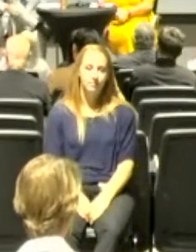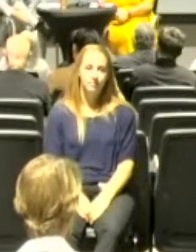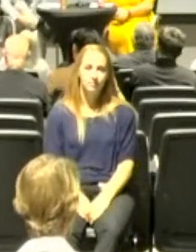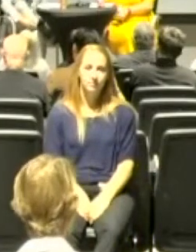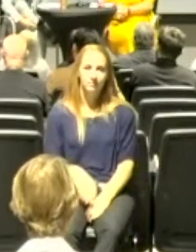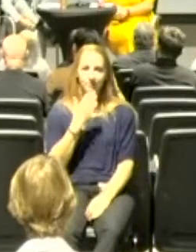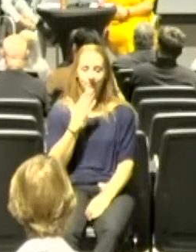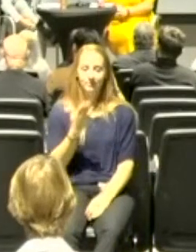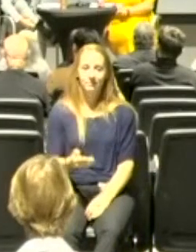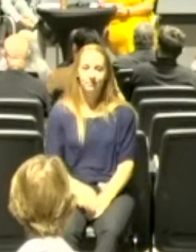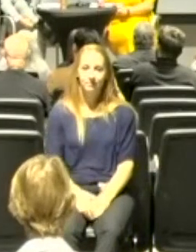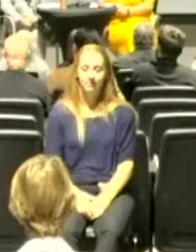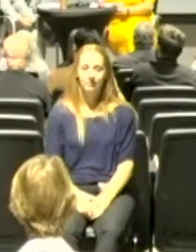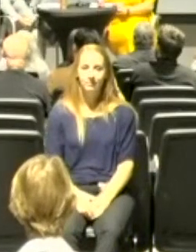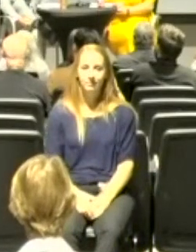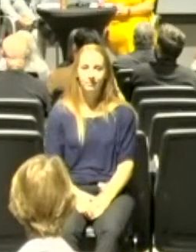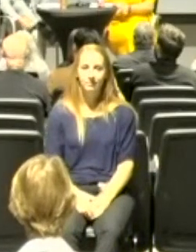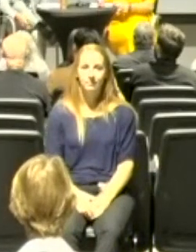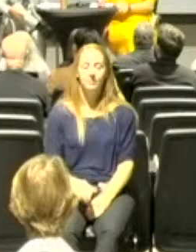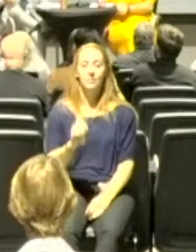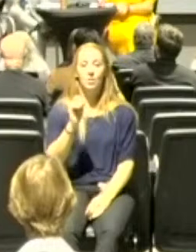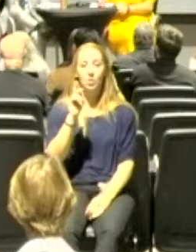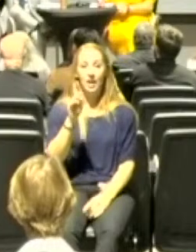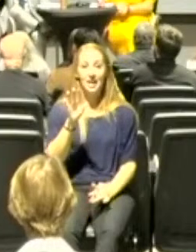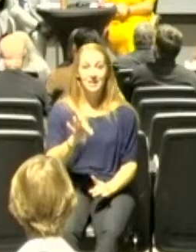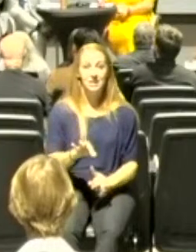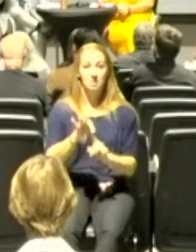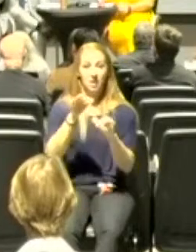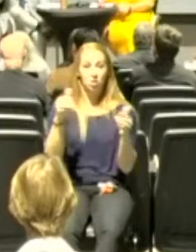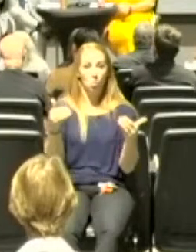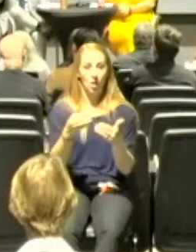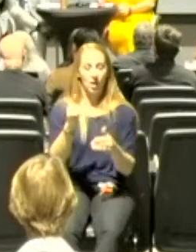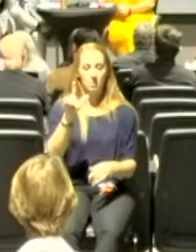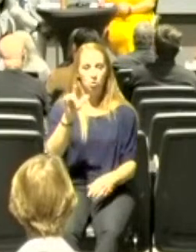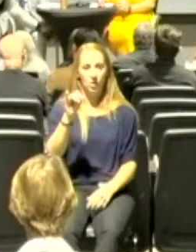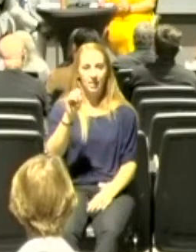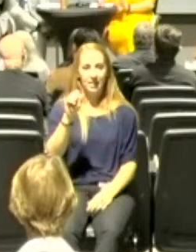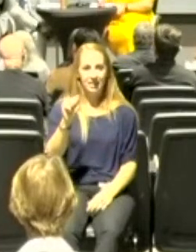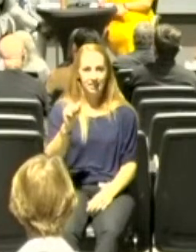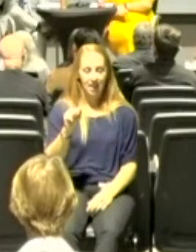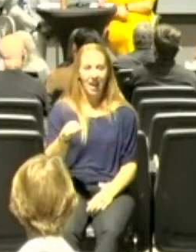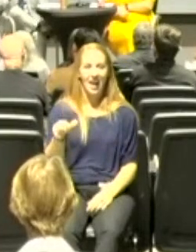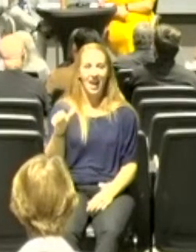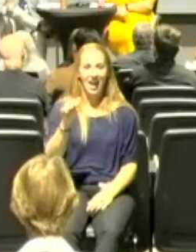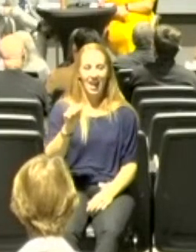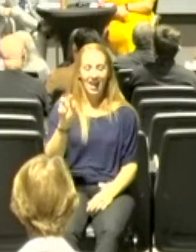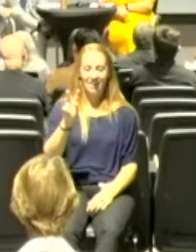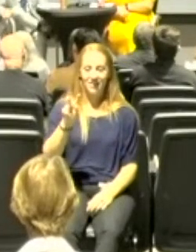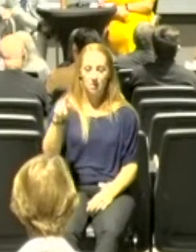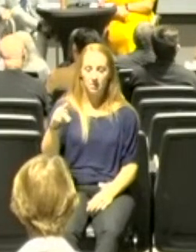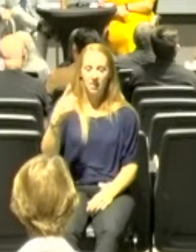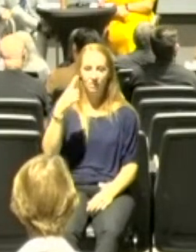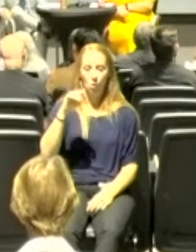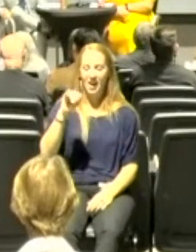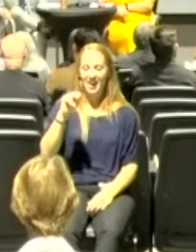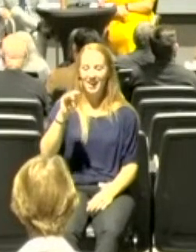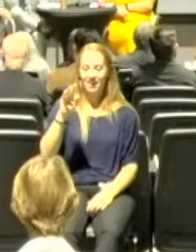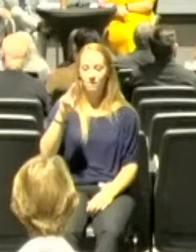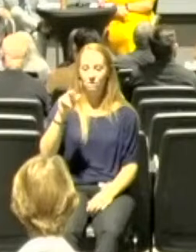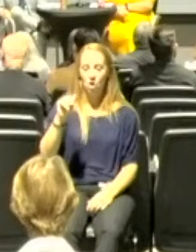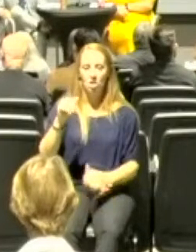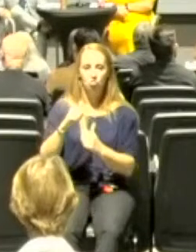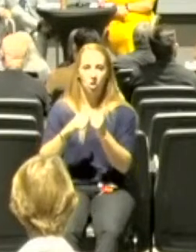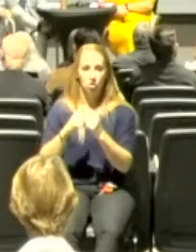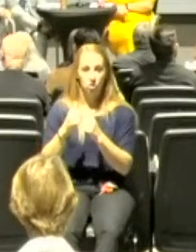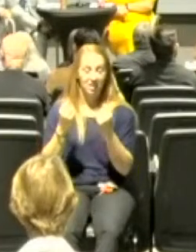Thank you. Wanna extend a special welcome to Lisa, who is our AVP of infrastructure. We got several